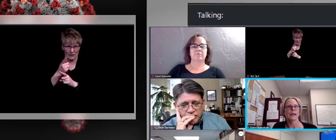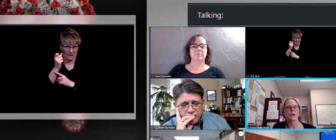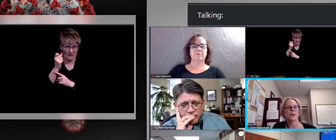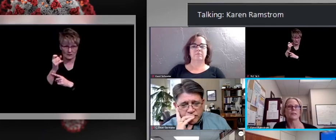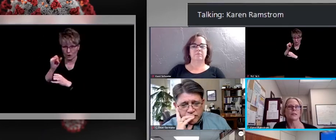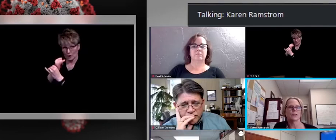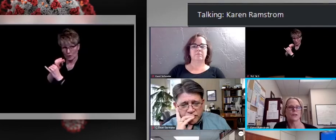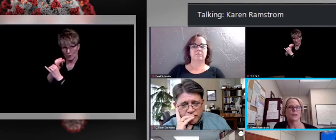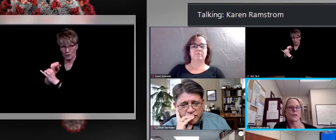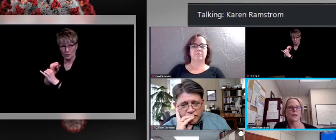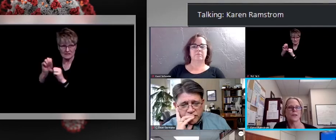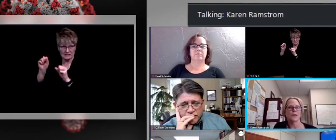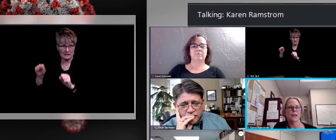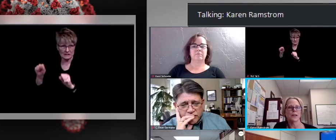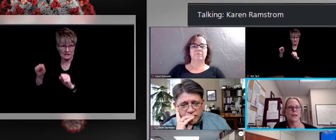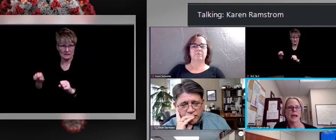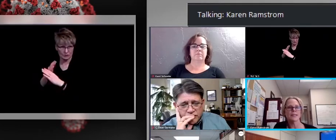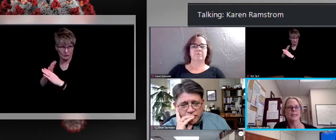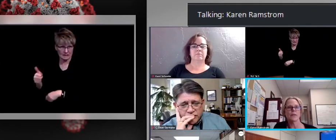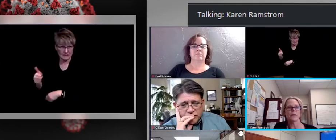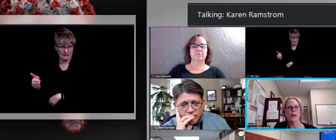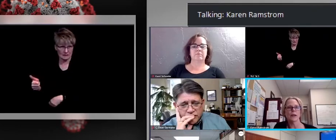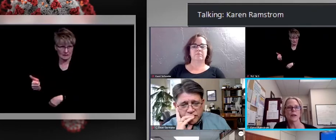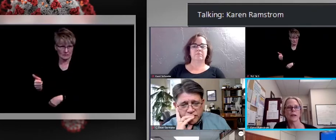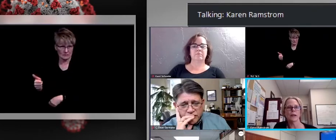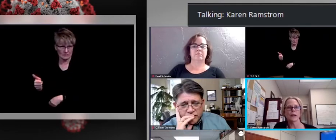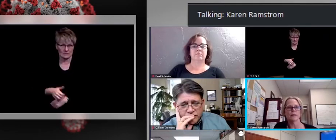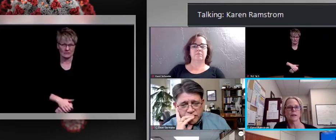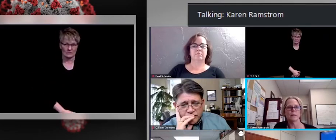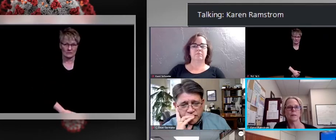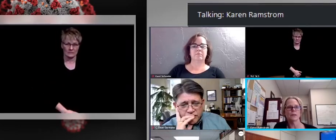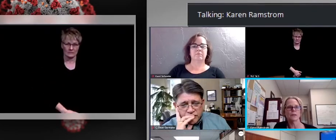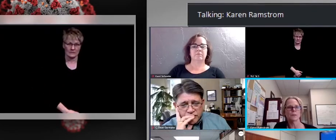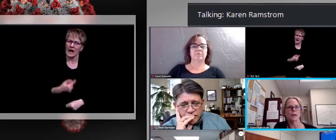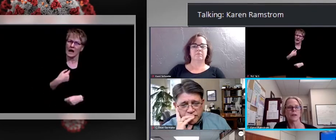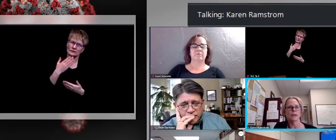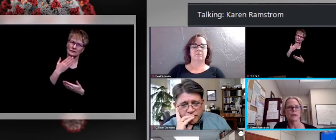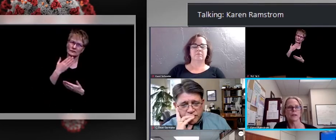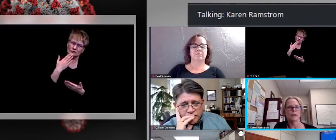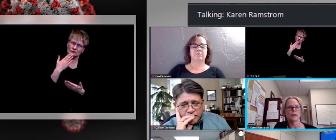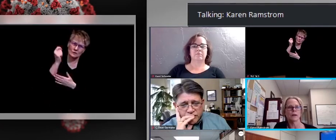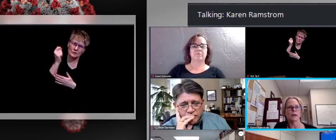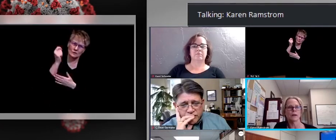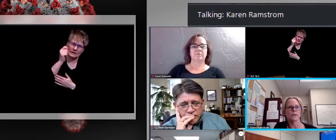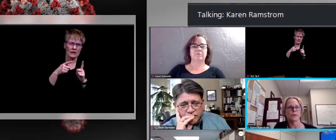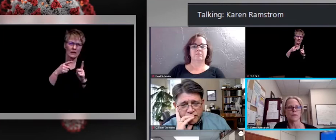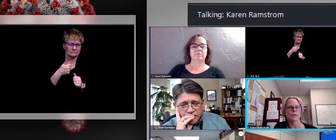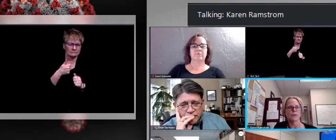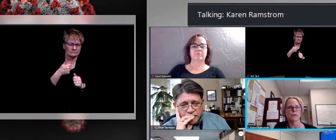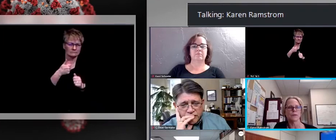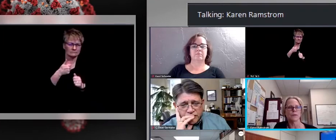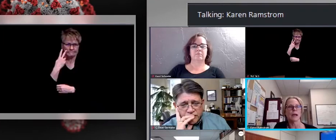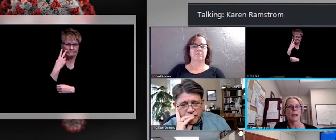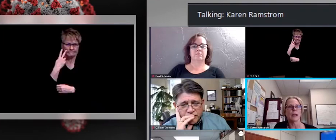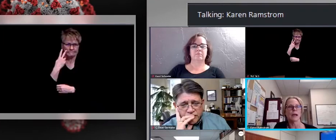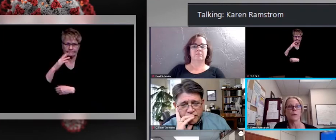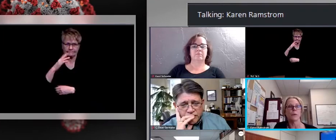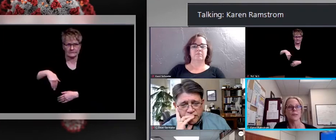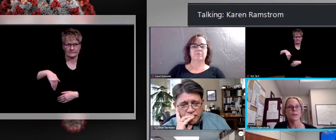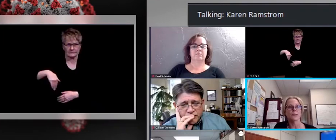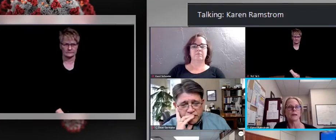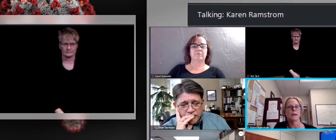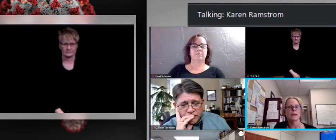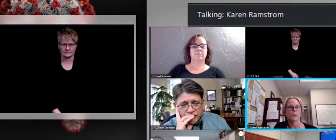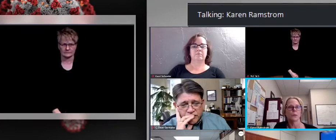Yeah, you know, it's a good theory. I haven't seen that yet in terms of like in the V-safe reverse data. I will